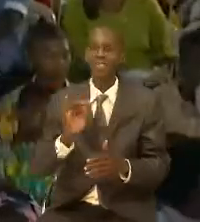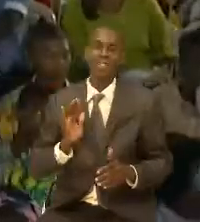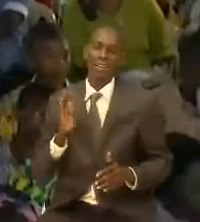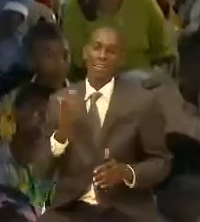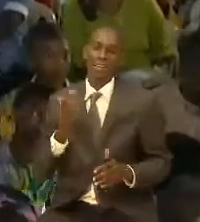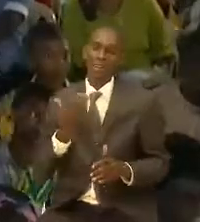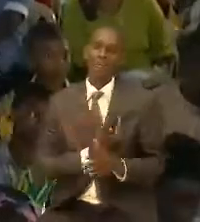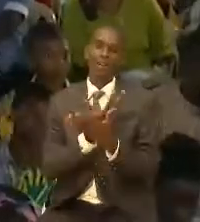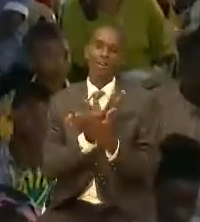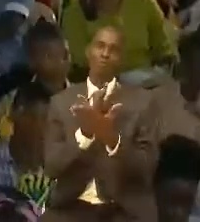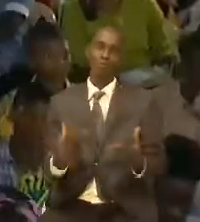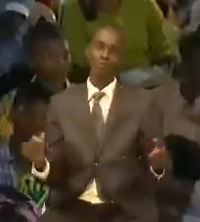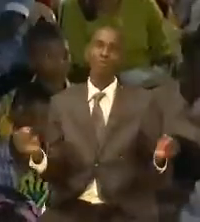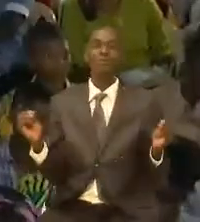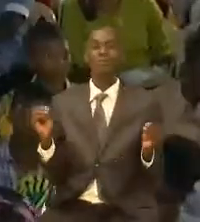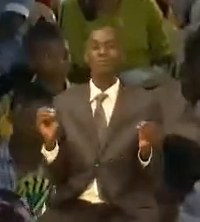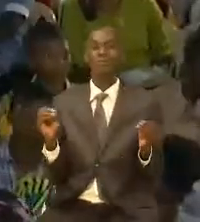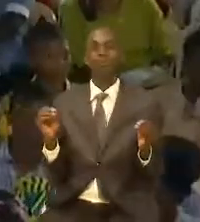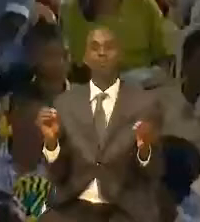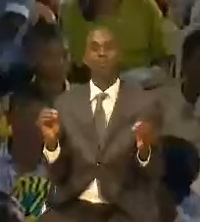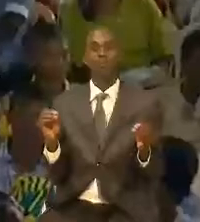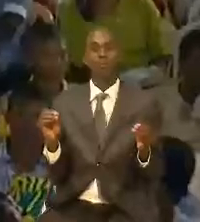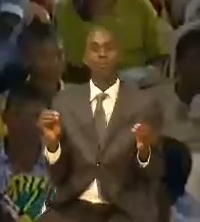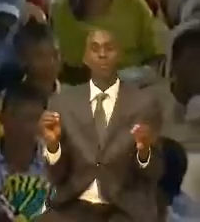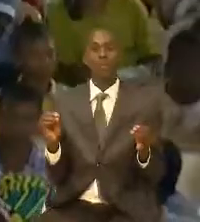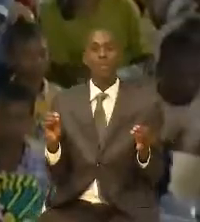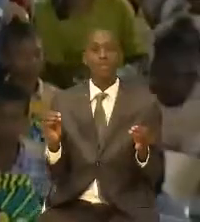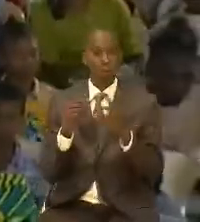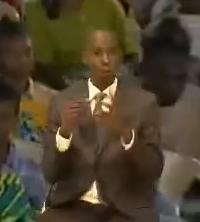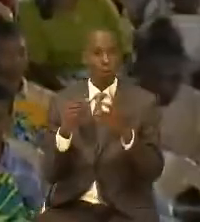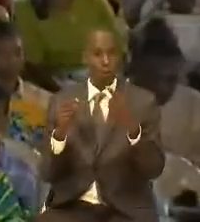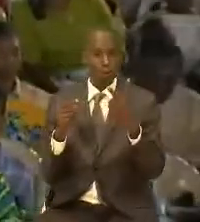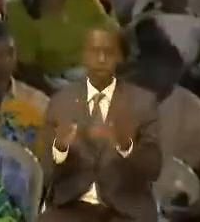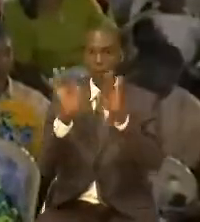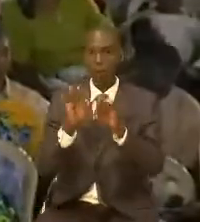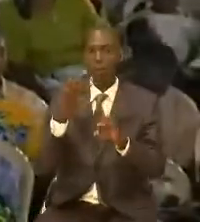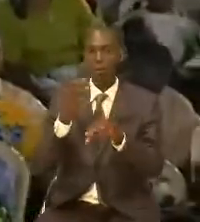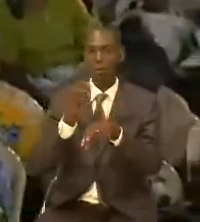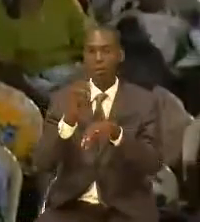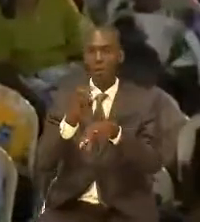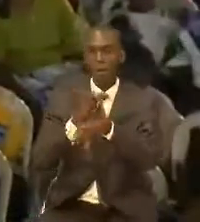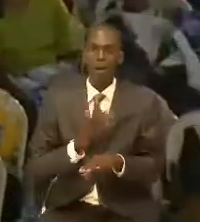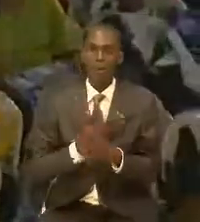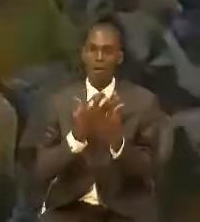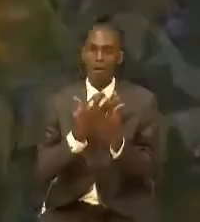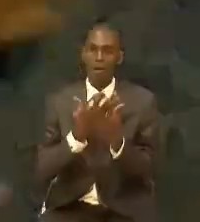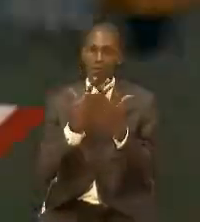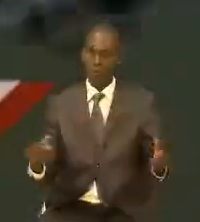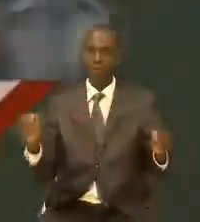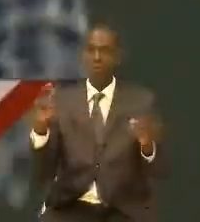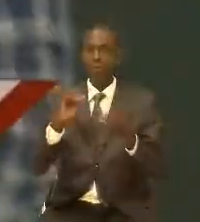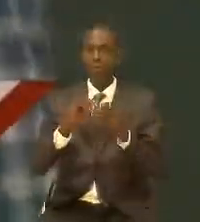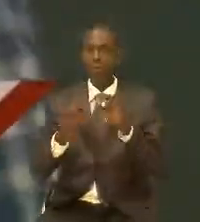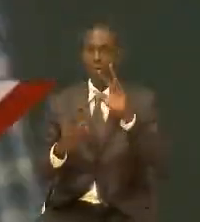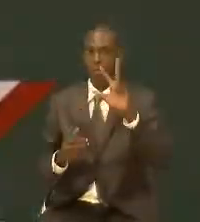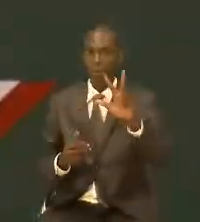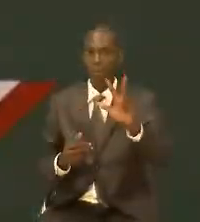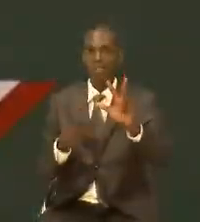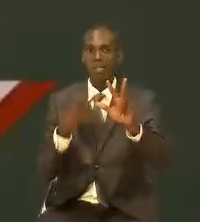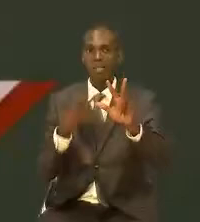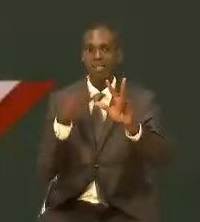two then the importance of the message our solution number three the impartation